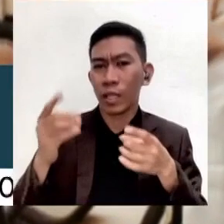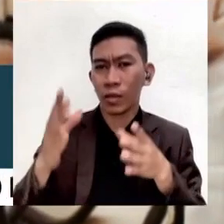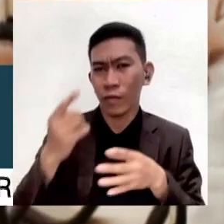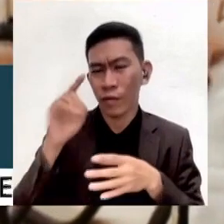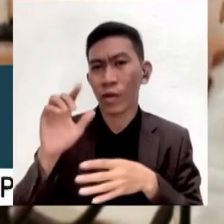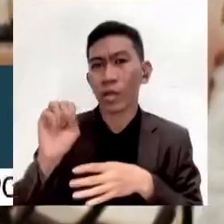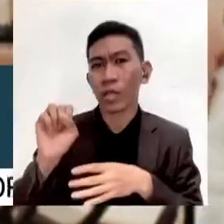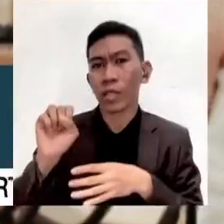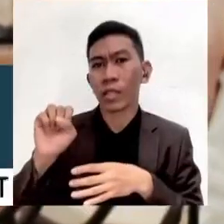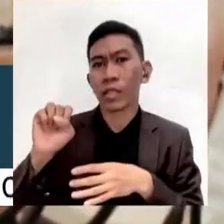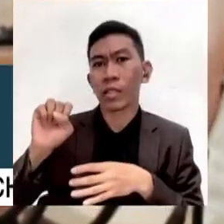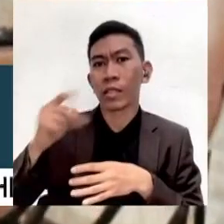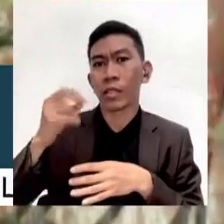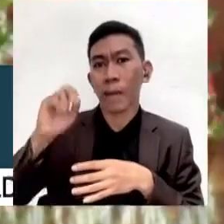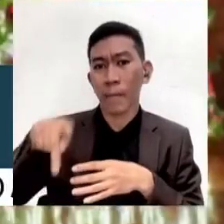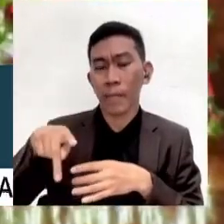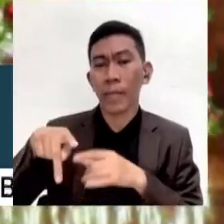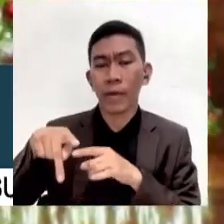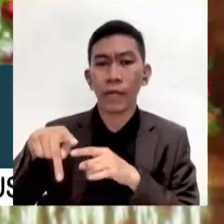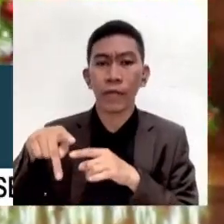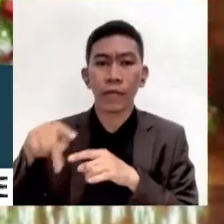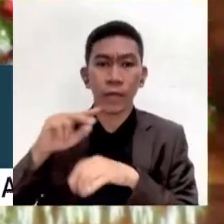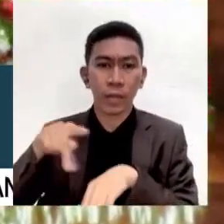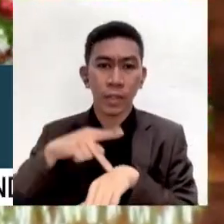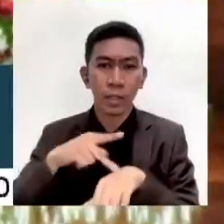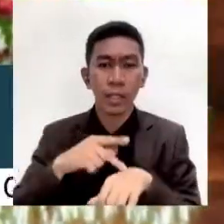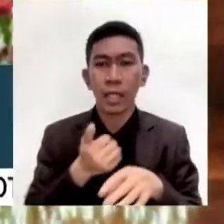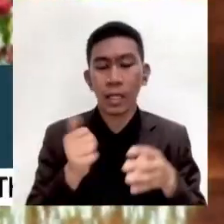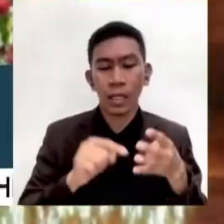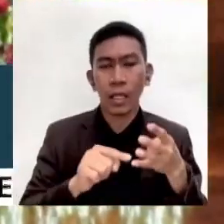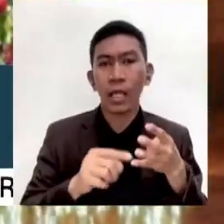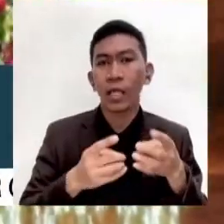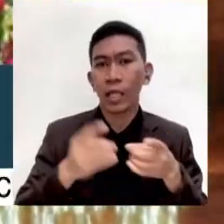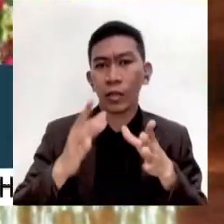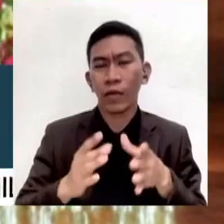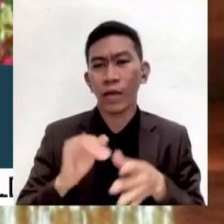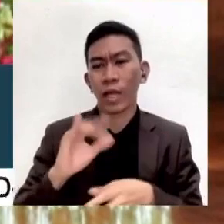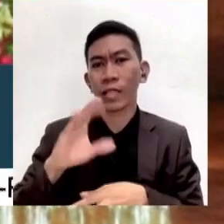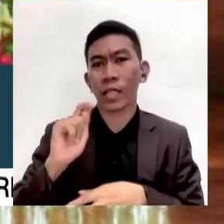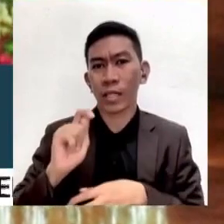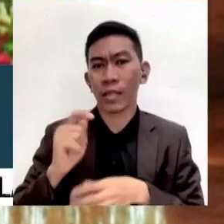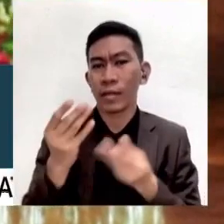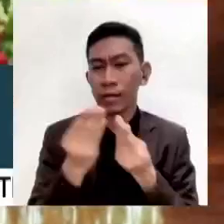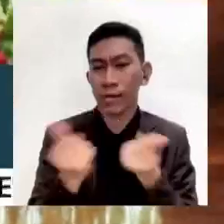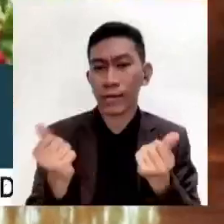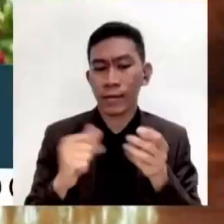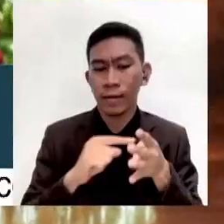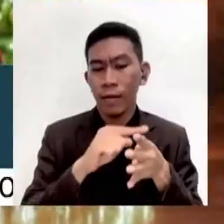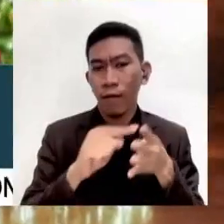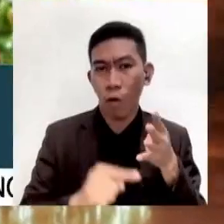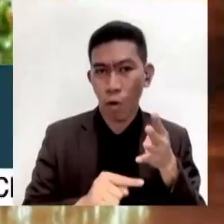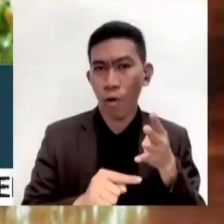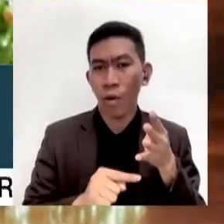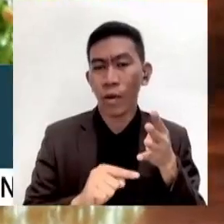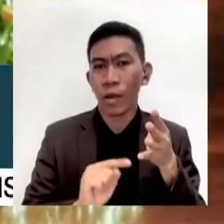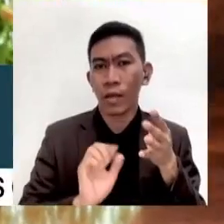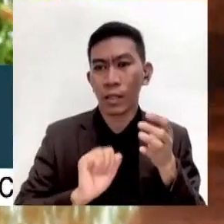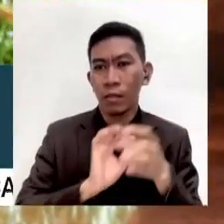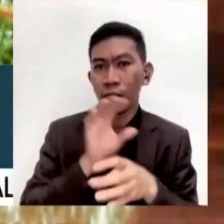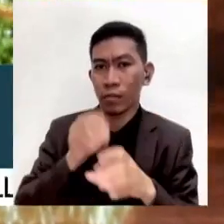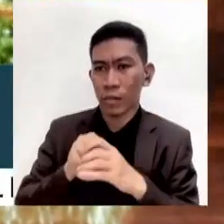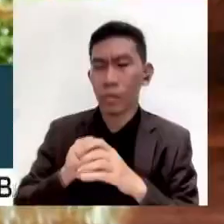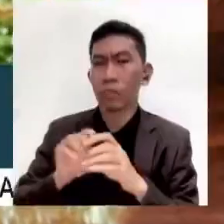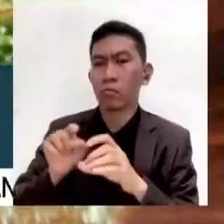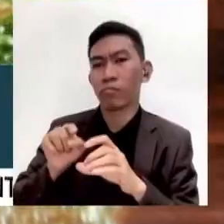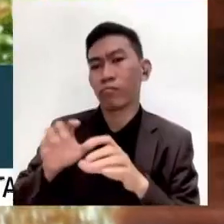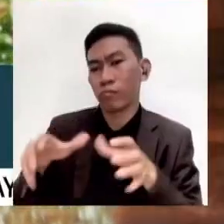is currently a director at Converge ICT Solutions. Four slots of the board that will manage the country's first sovereign wealth fund